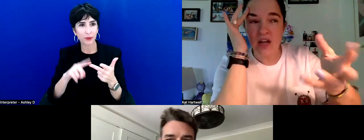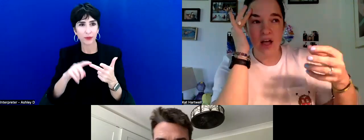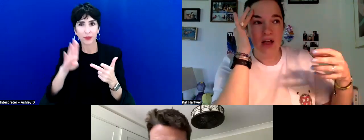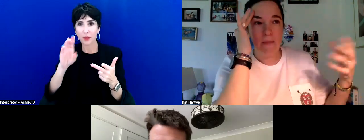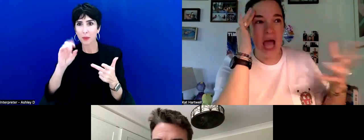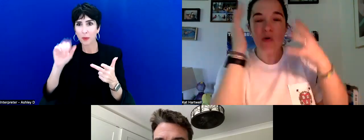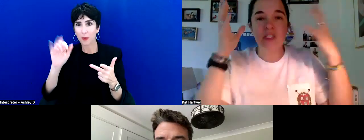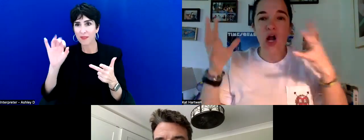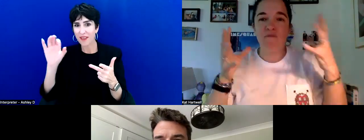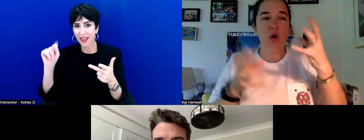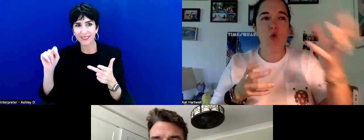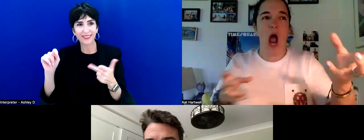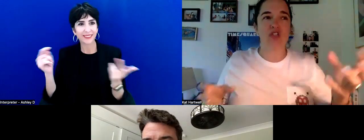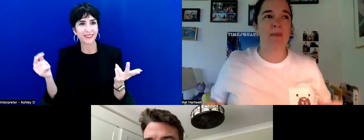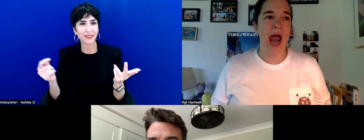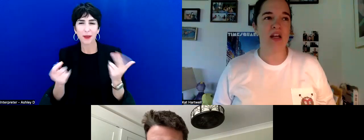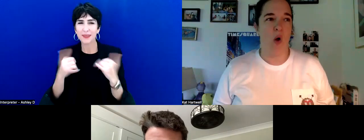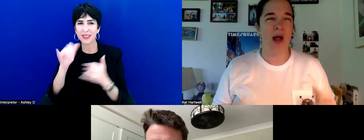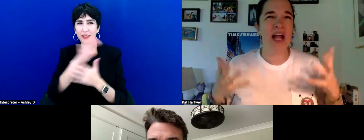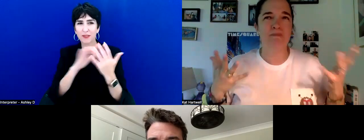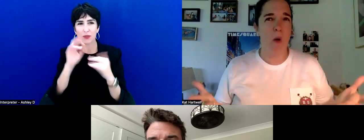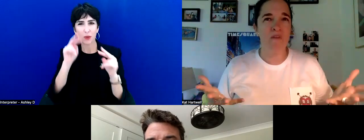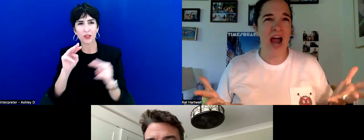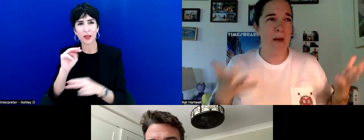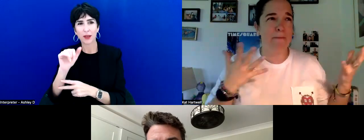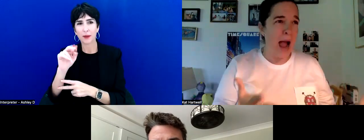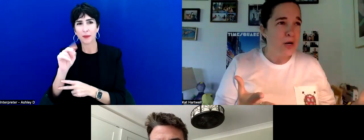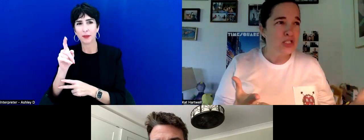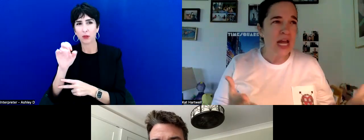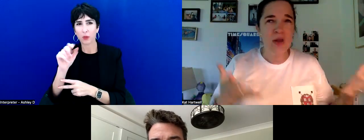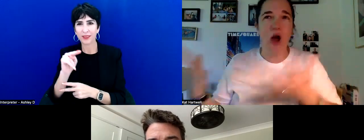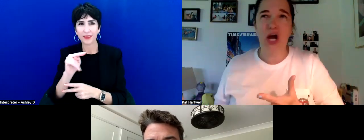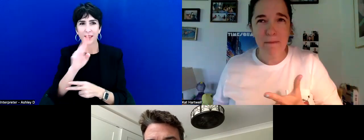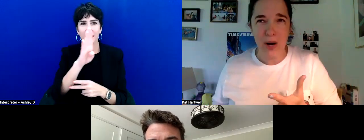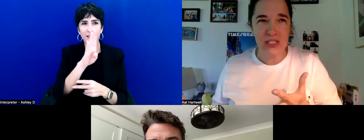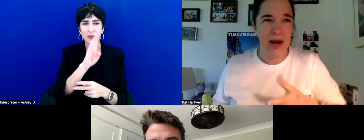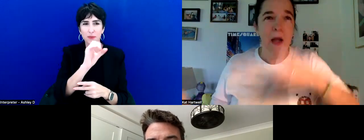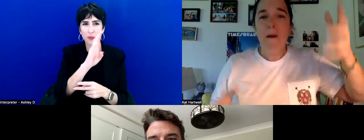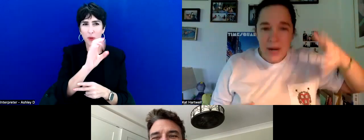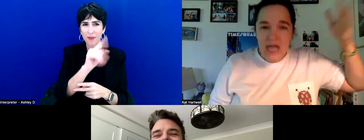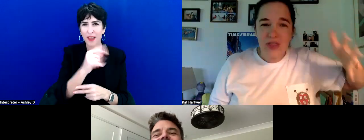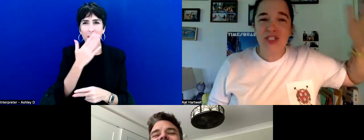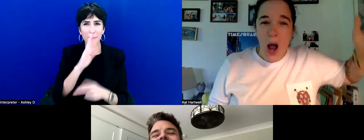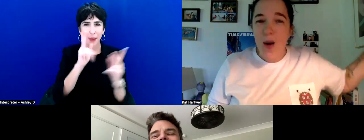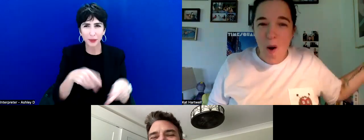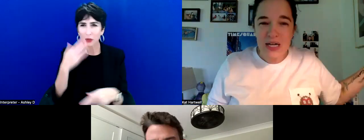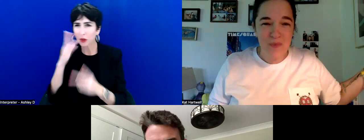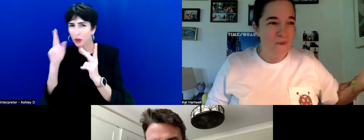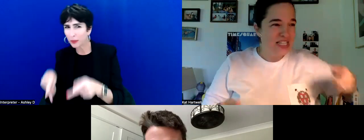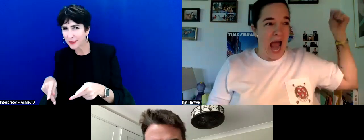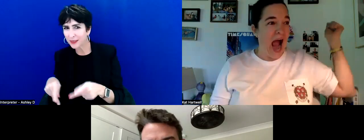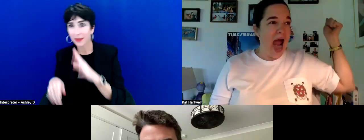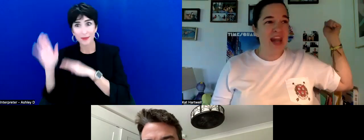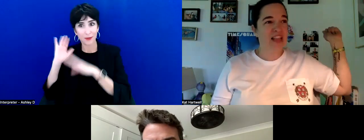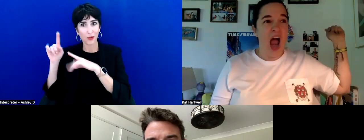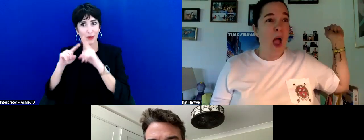Fett. Because I was so confused watching the Mandalorian. I'm like, Boba Fett a bad person or a good person? Because with the Star Wars